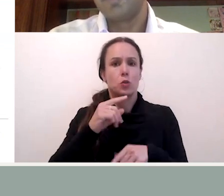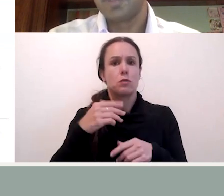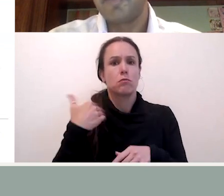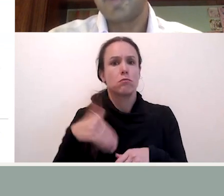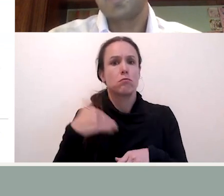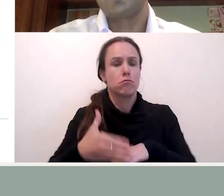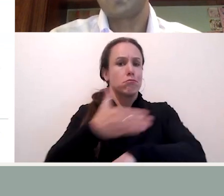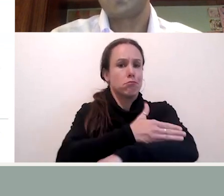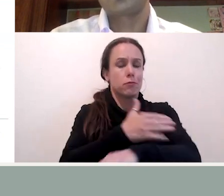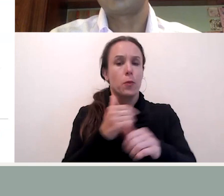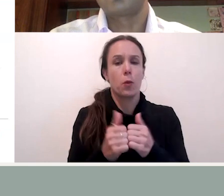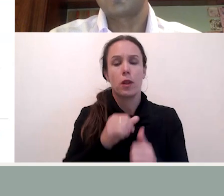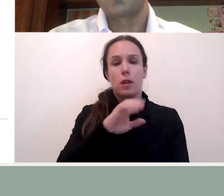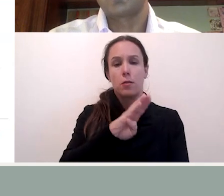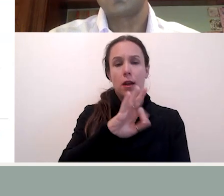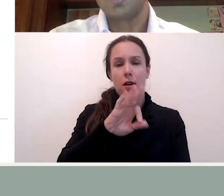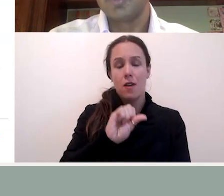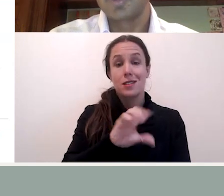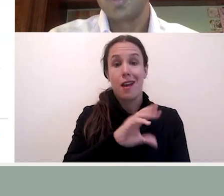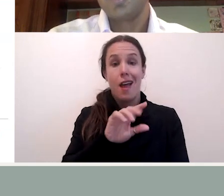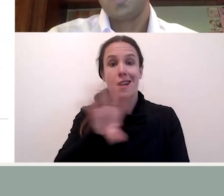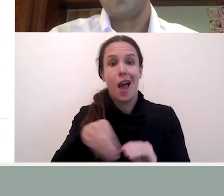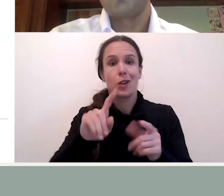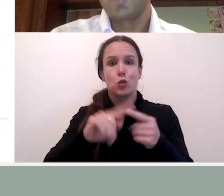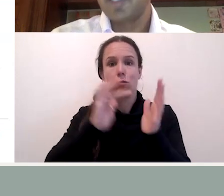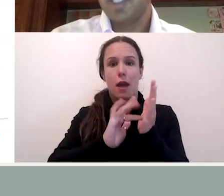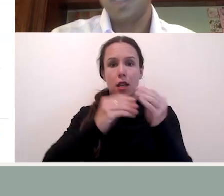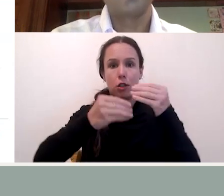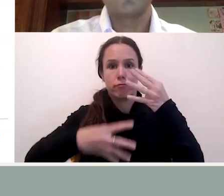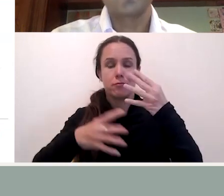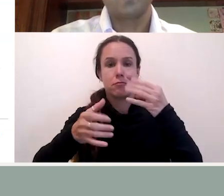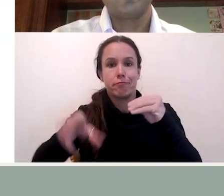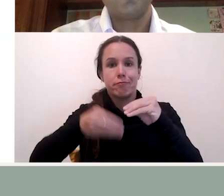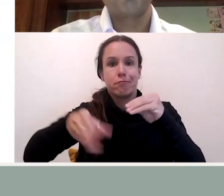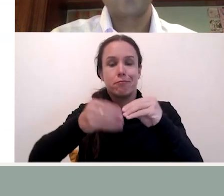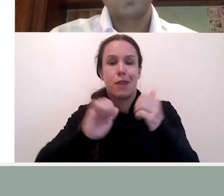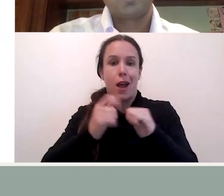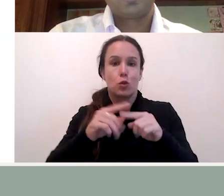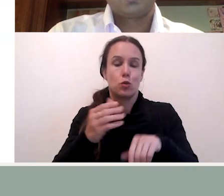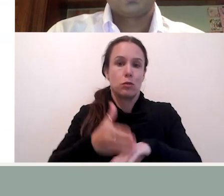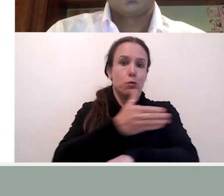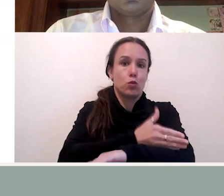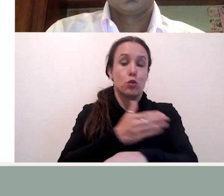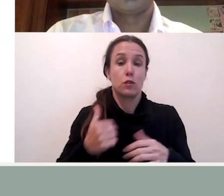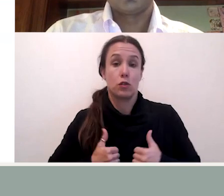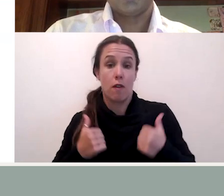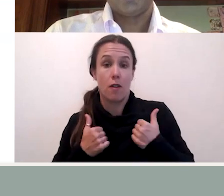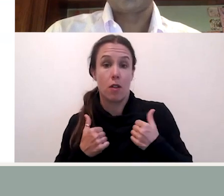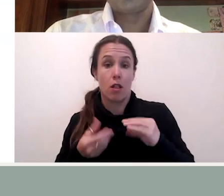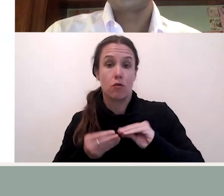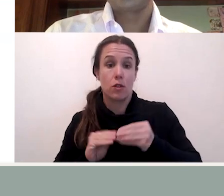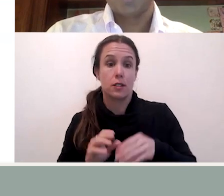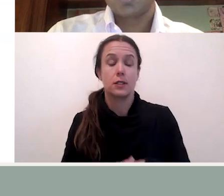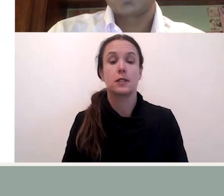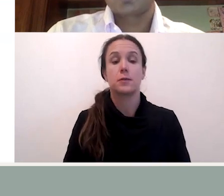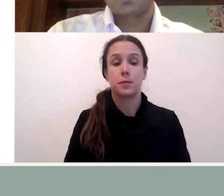in the PFS, and it adds to the drugs we can use and improving survival. So it